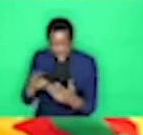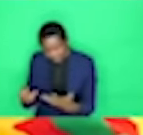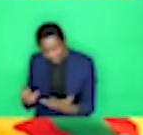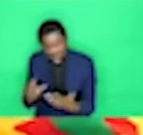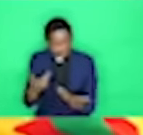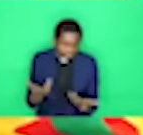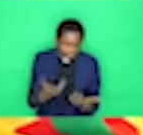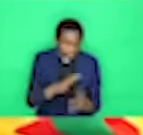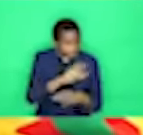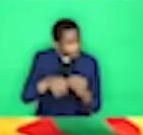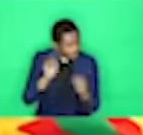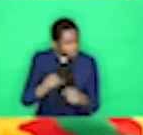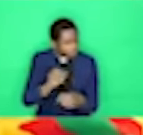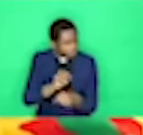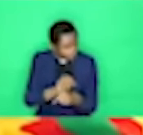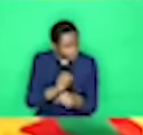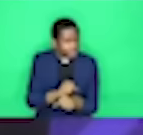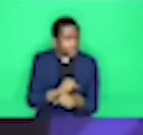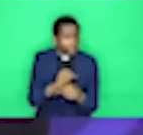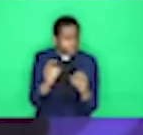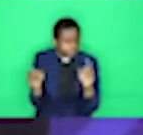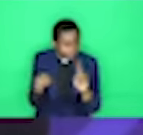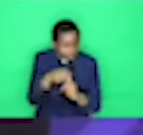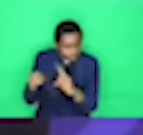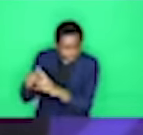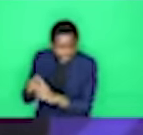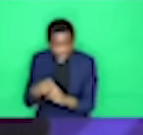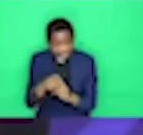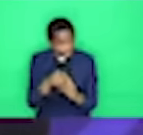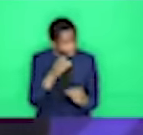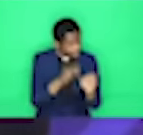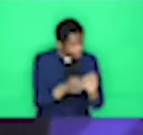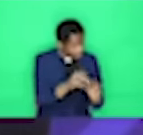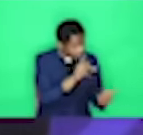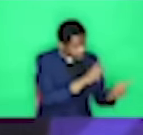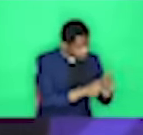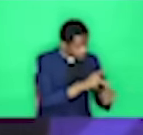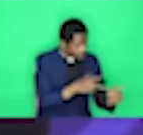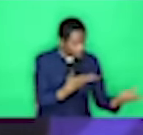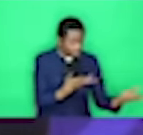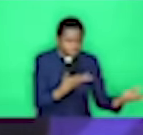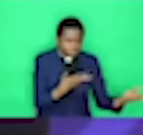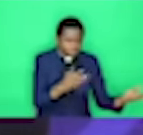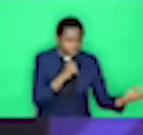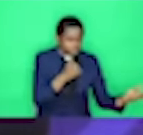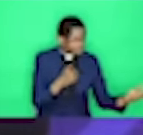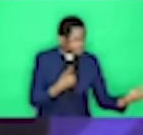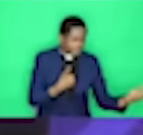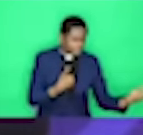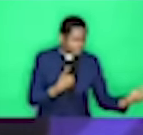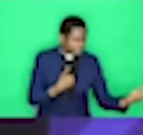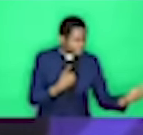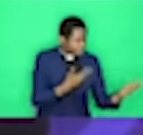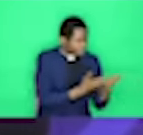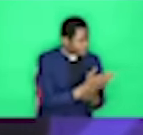work positively without people whose lives are shaped by right values and whose